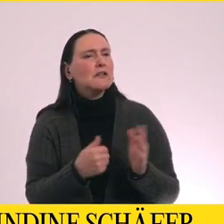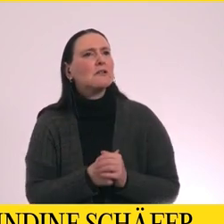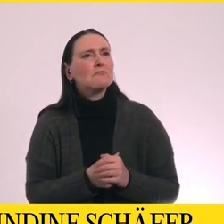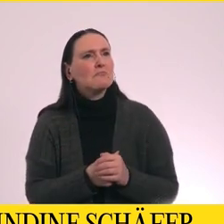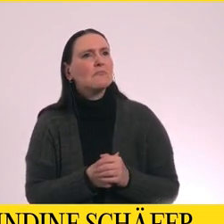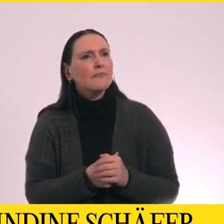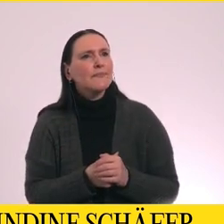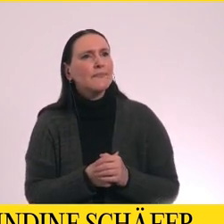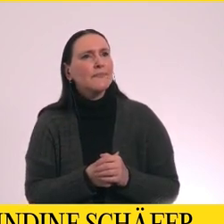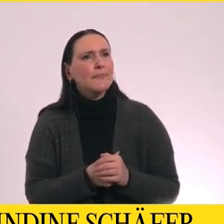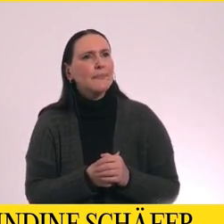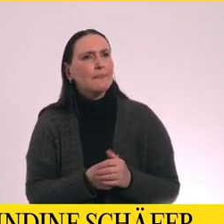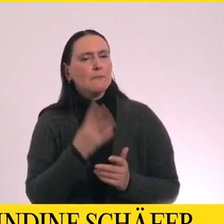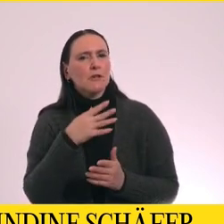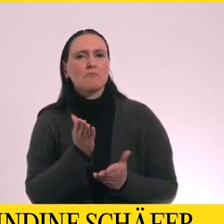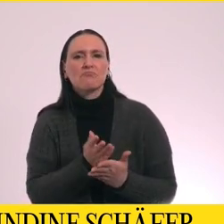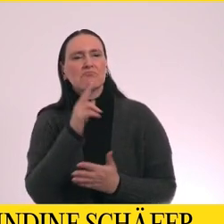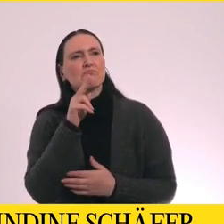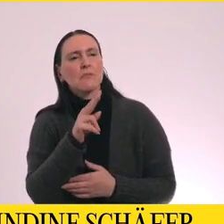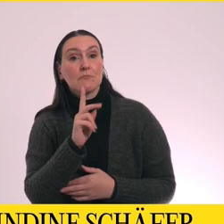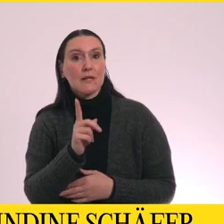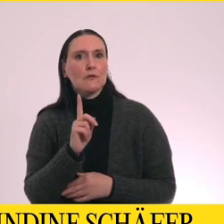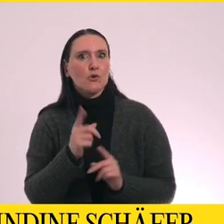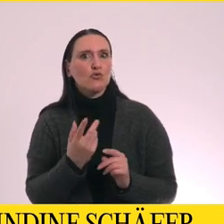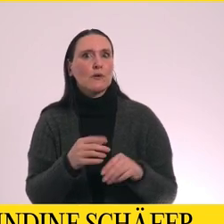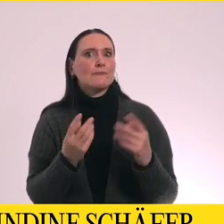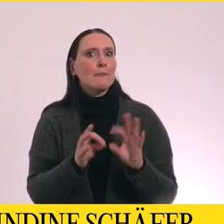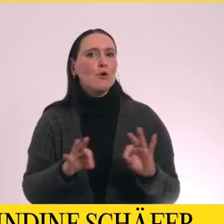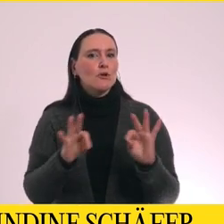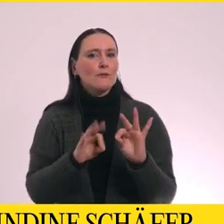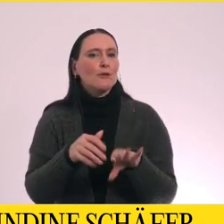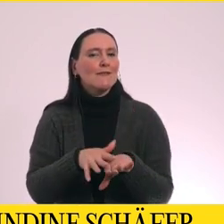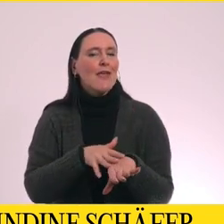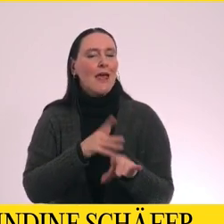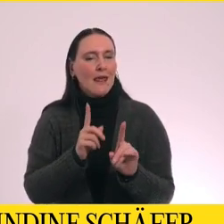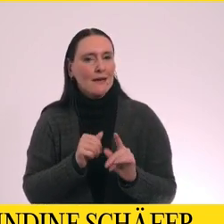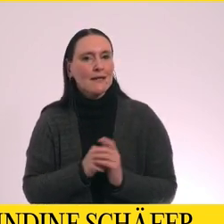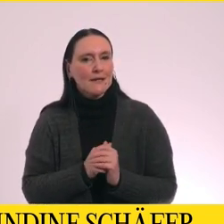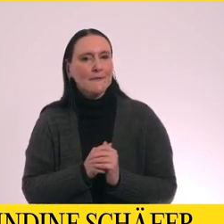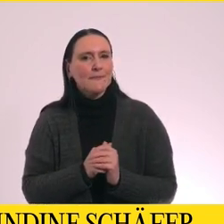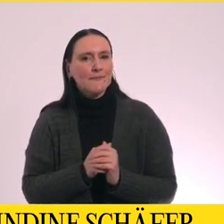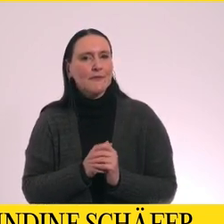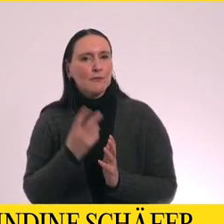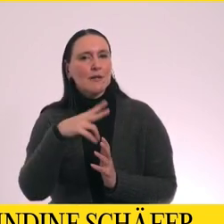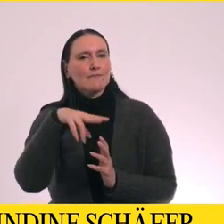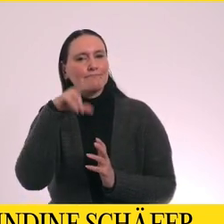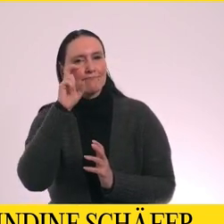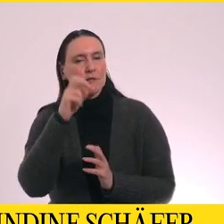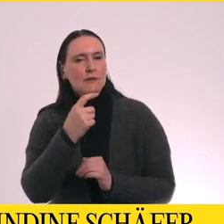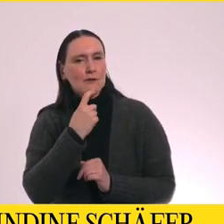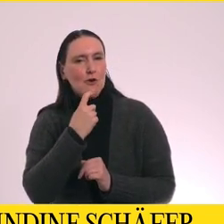it. But it is this recognizable object, and then there is a